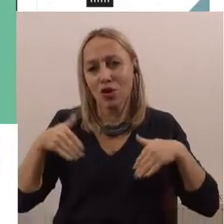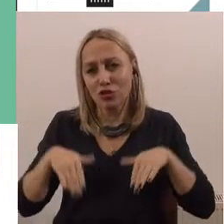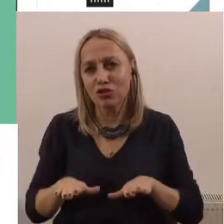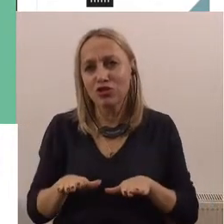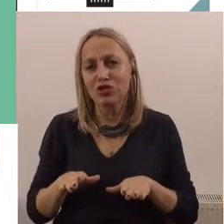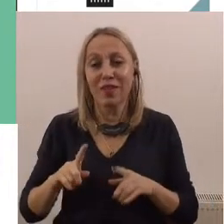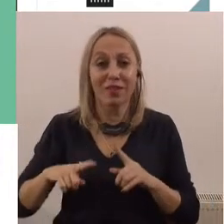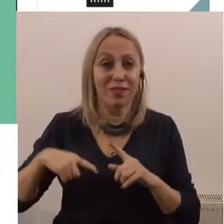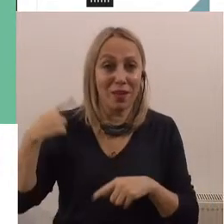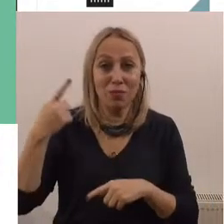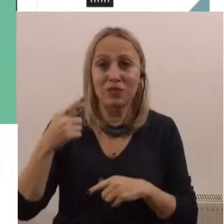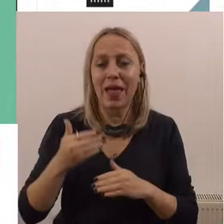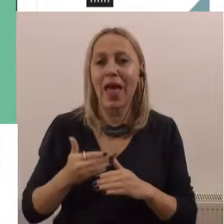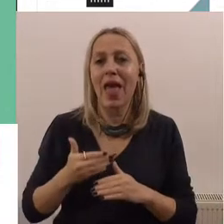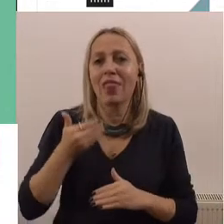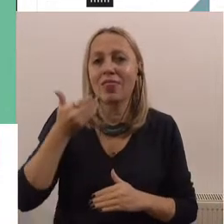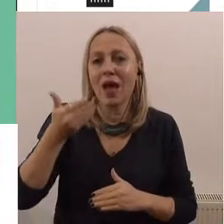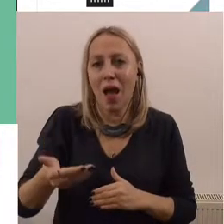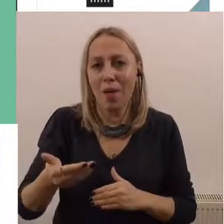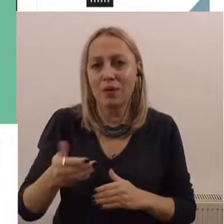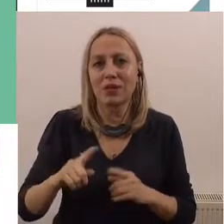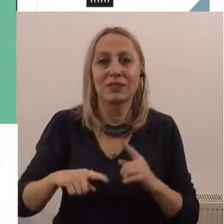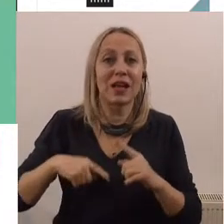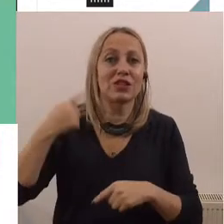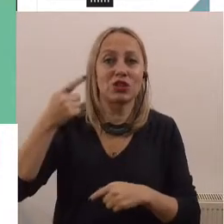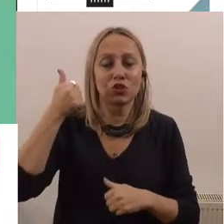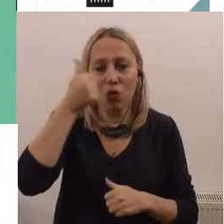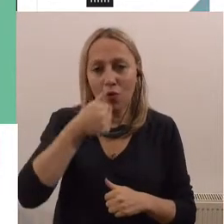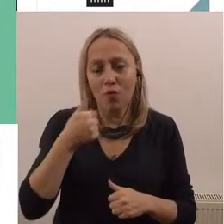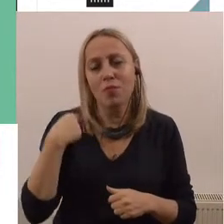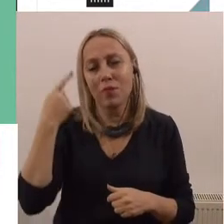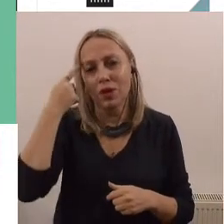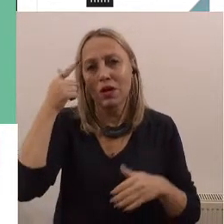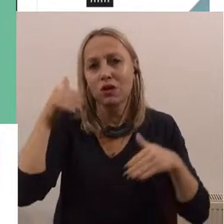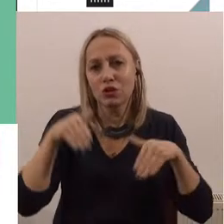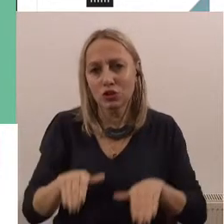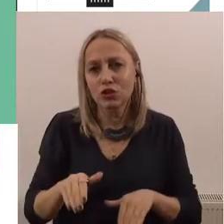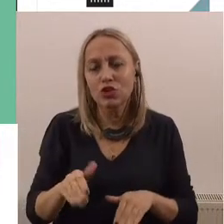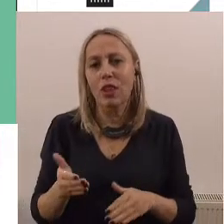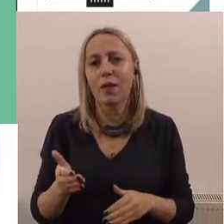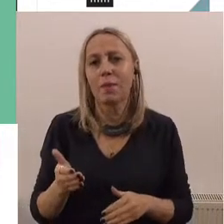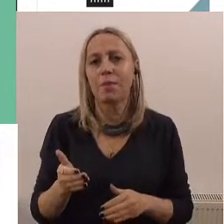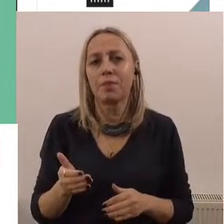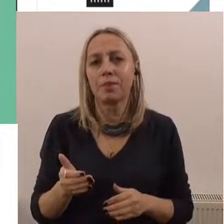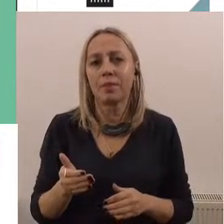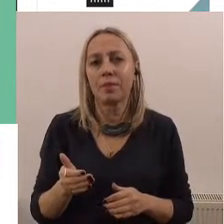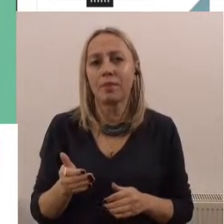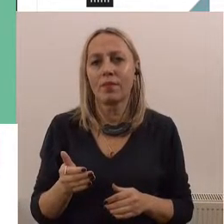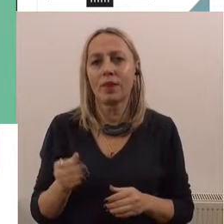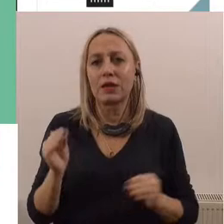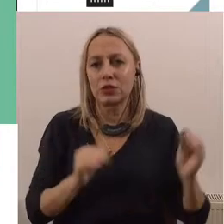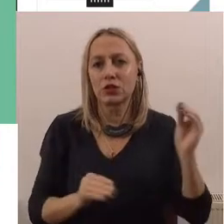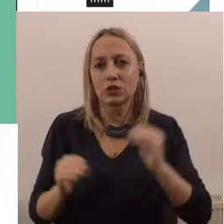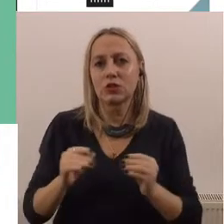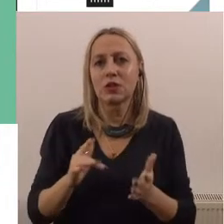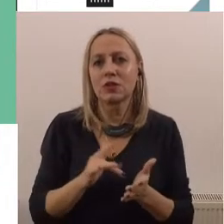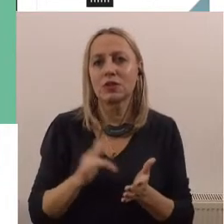collaborate with urban sports communities. I call them like